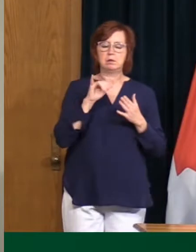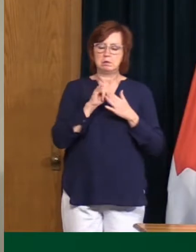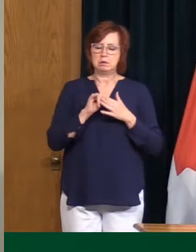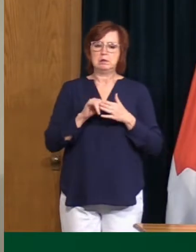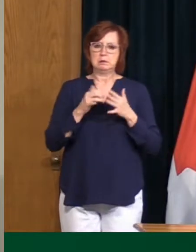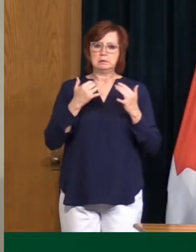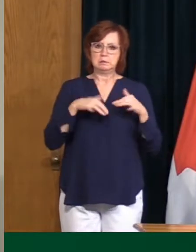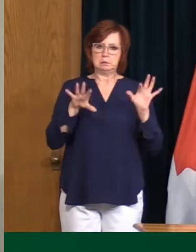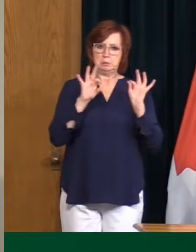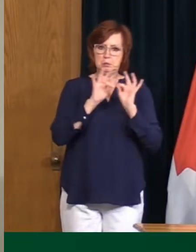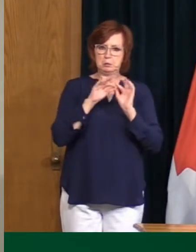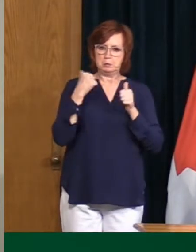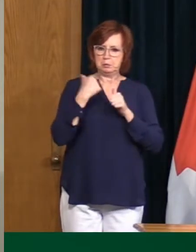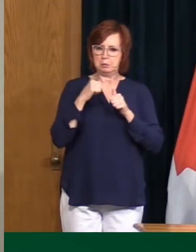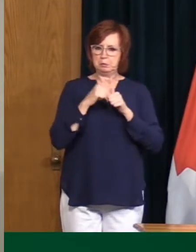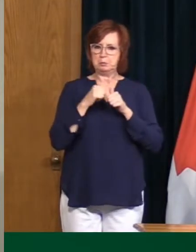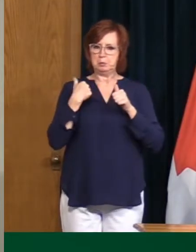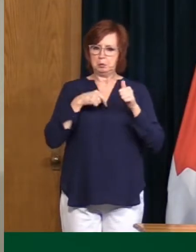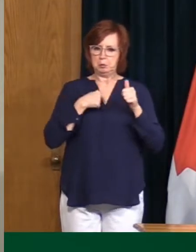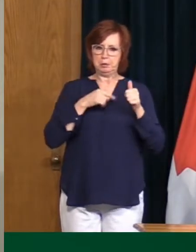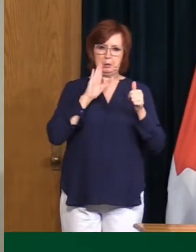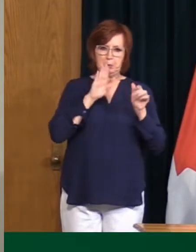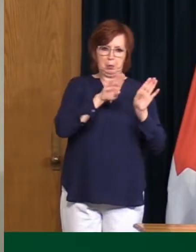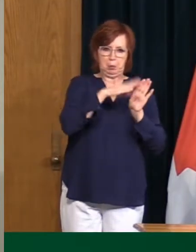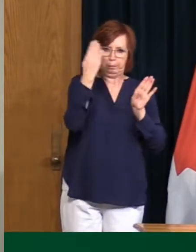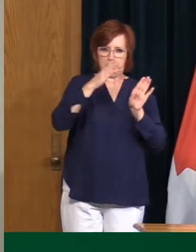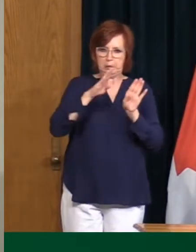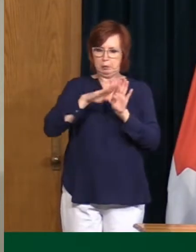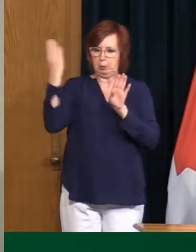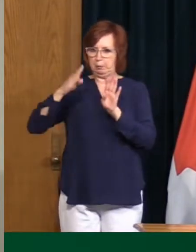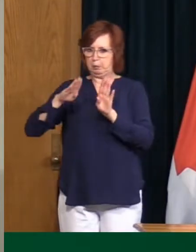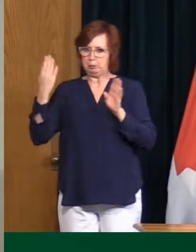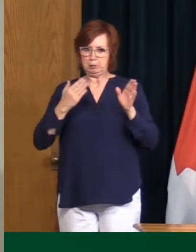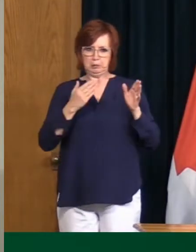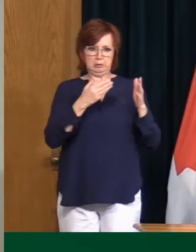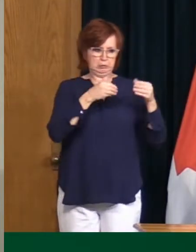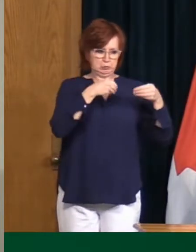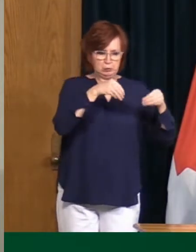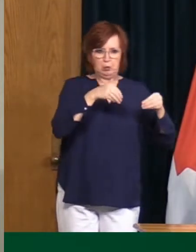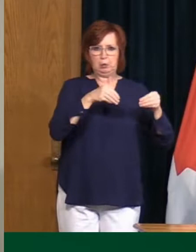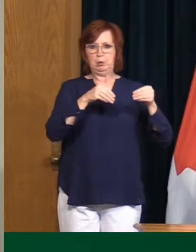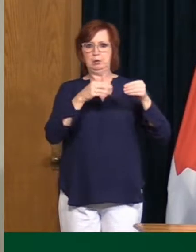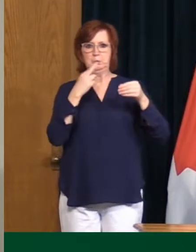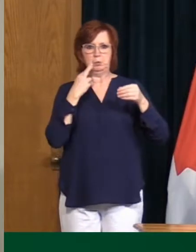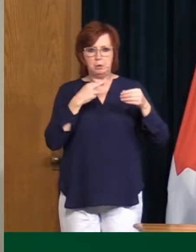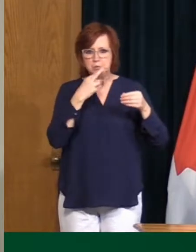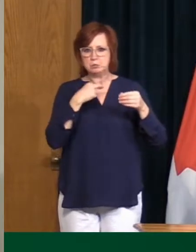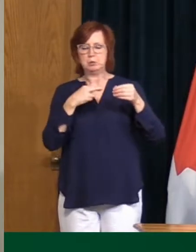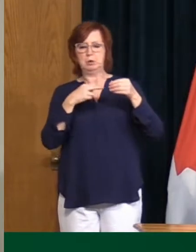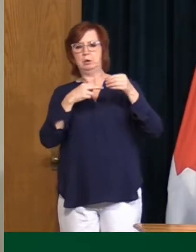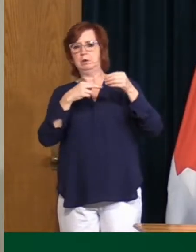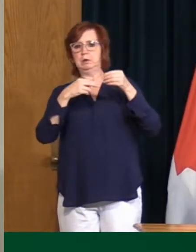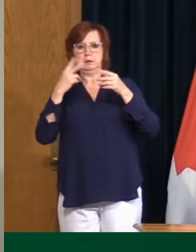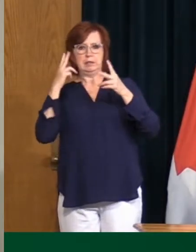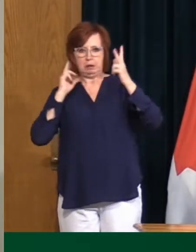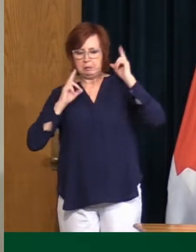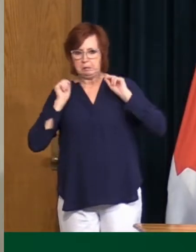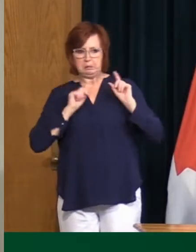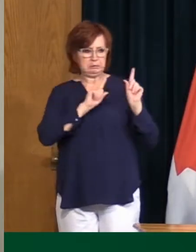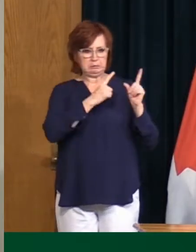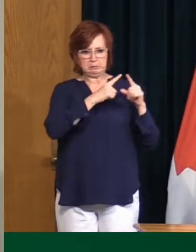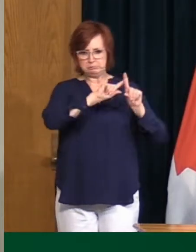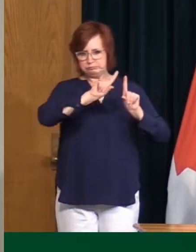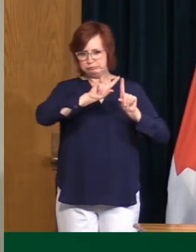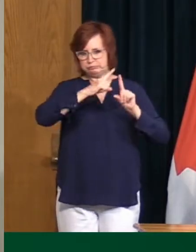sectors, I think we need to understand that we still need to practice all the things that we have been talking about, which includes physical